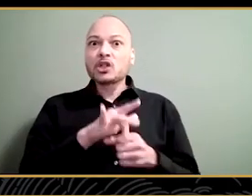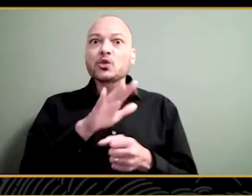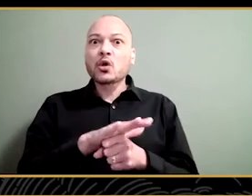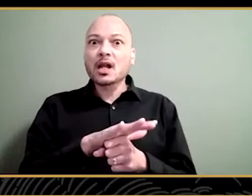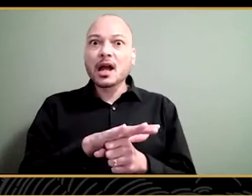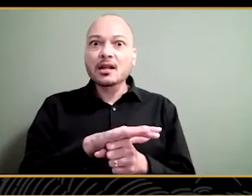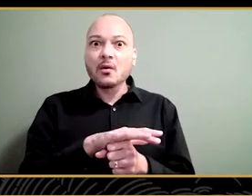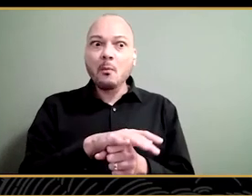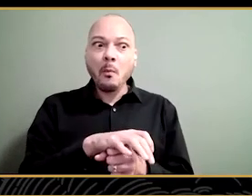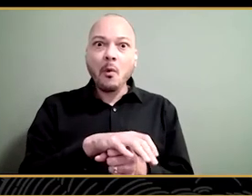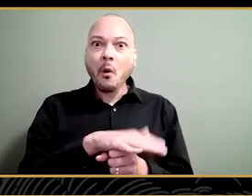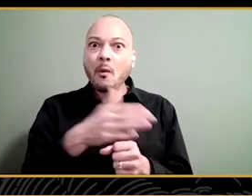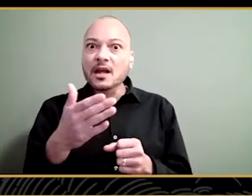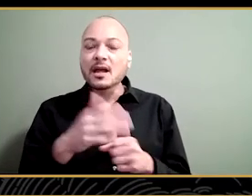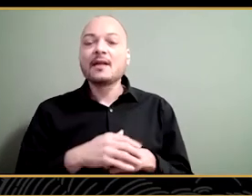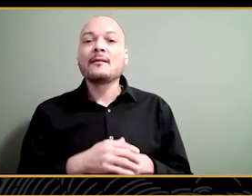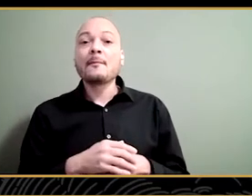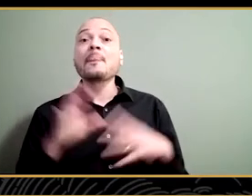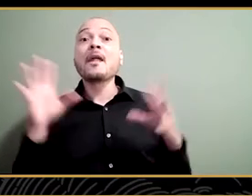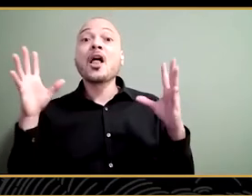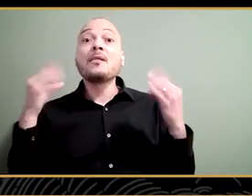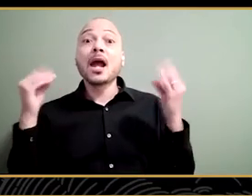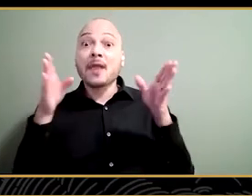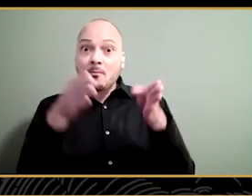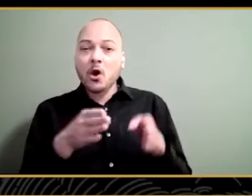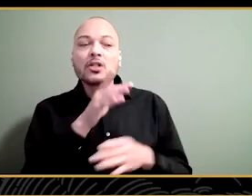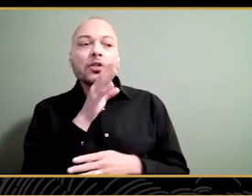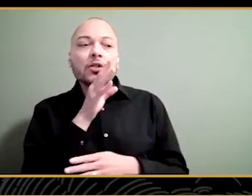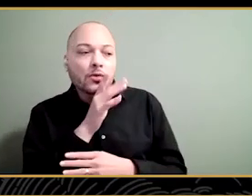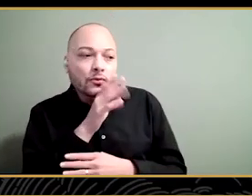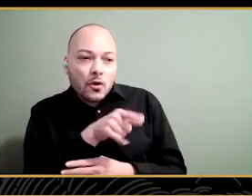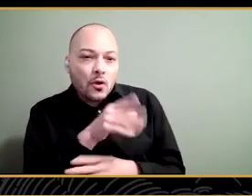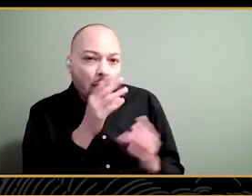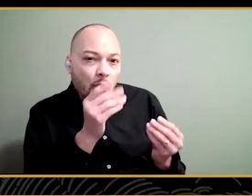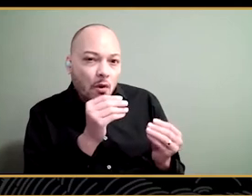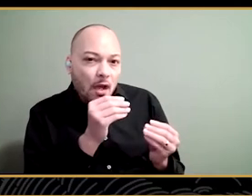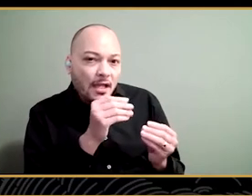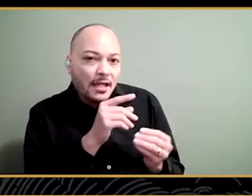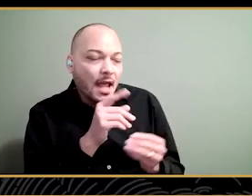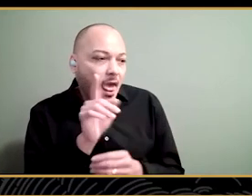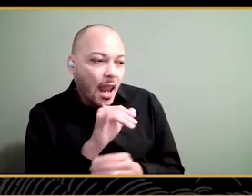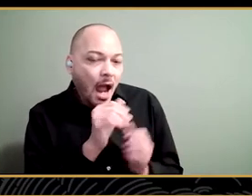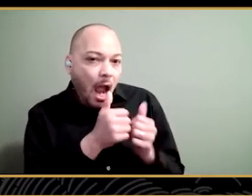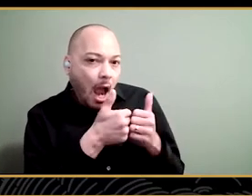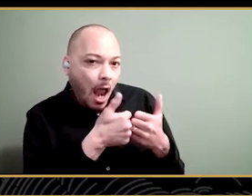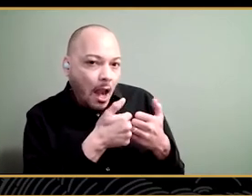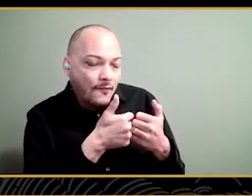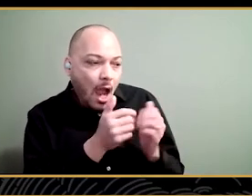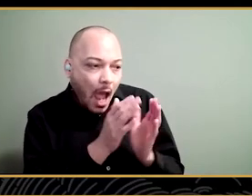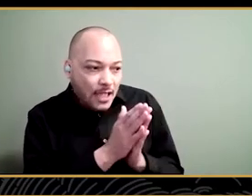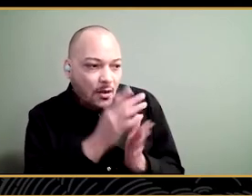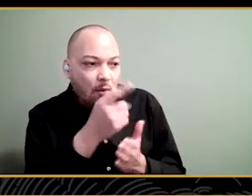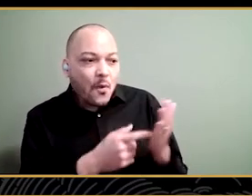The paramedic spoke slowly in his ear like a lover. Asked him what color